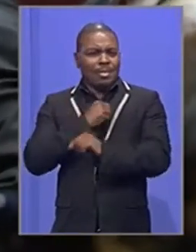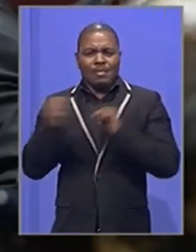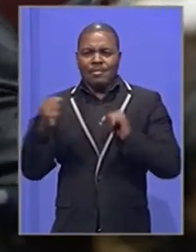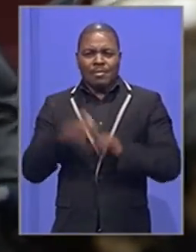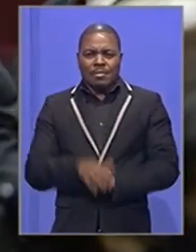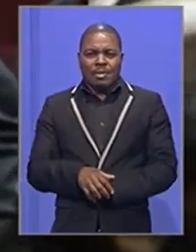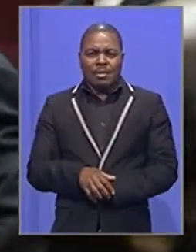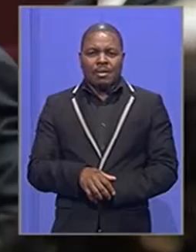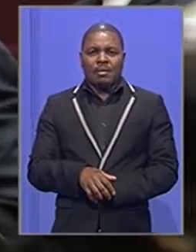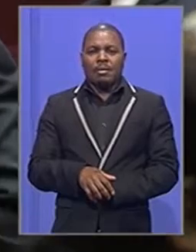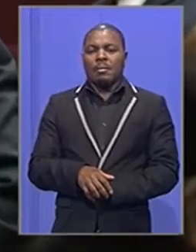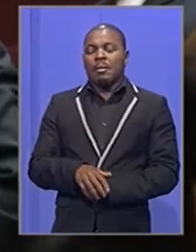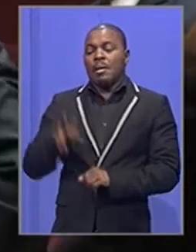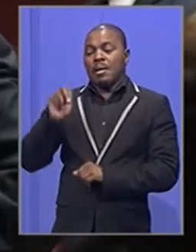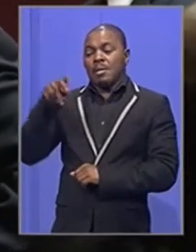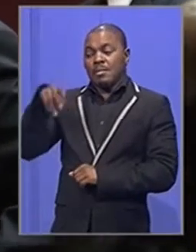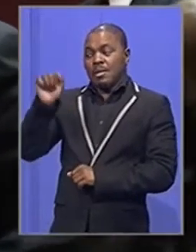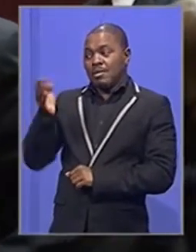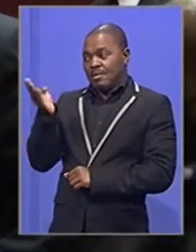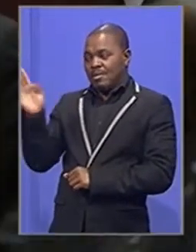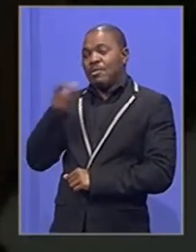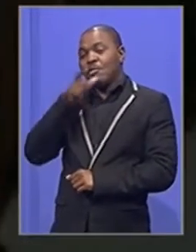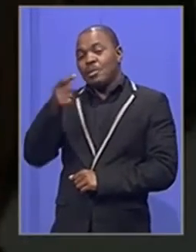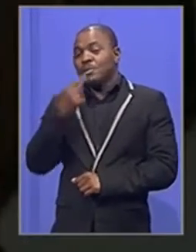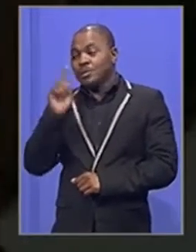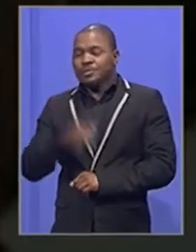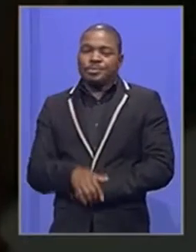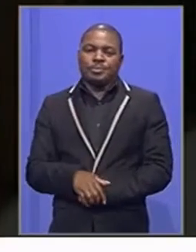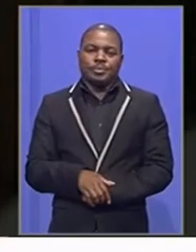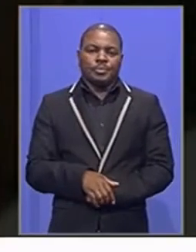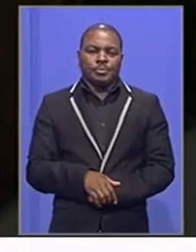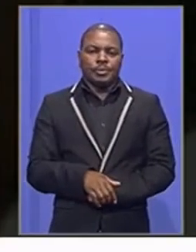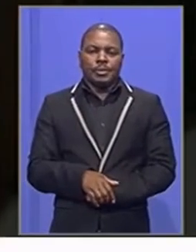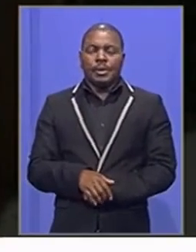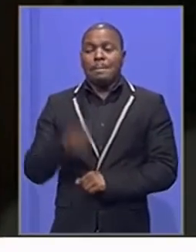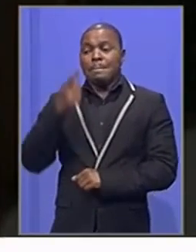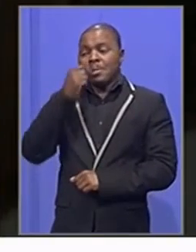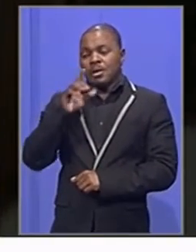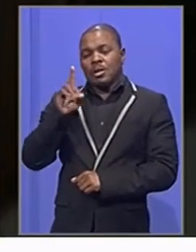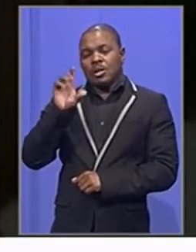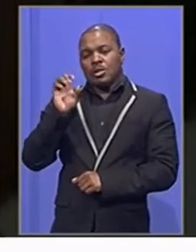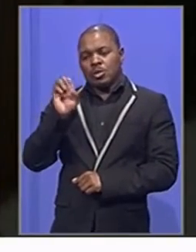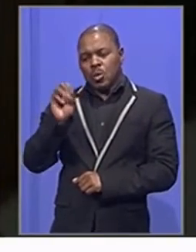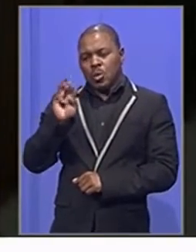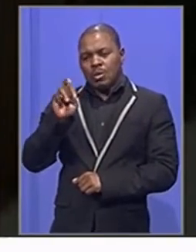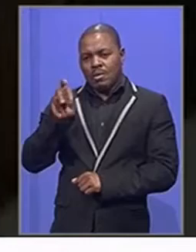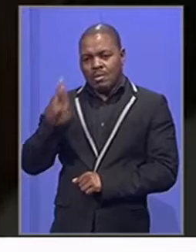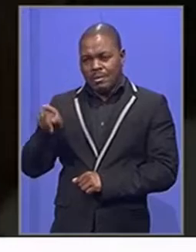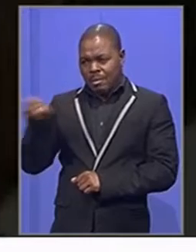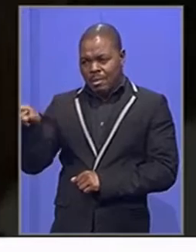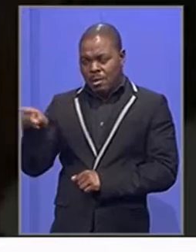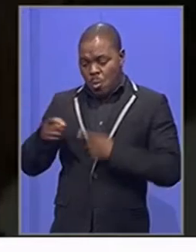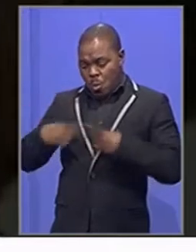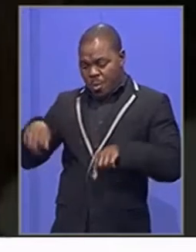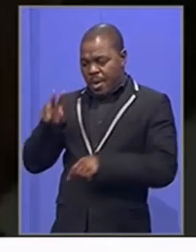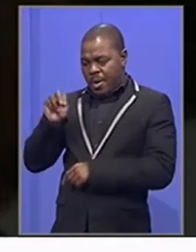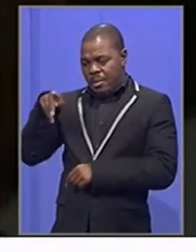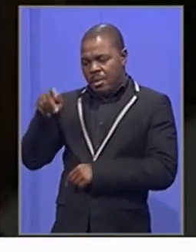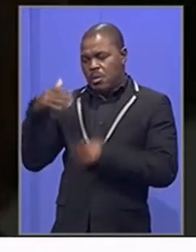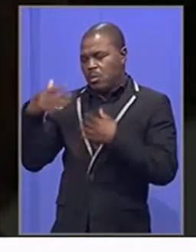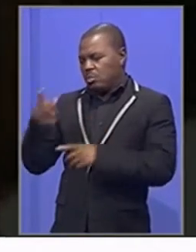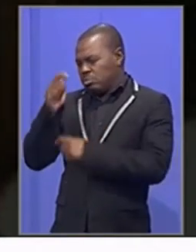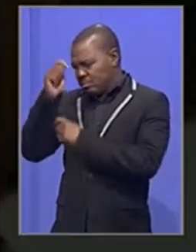lefapha la naha la botjhutjhisi le buile jwana. We hold Mr. Downer in high regard as the NPA because